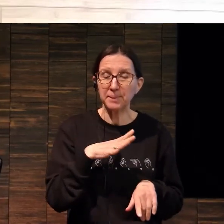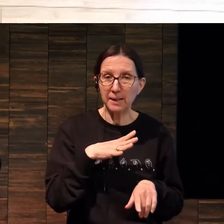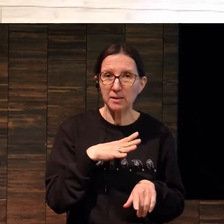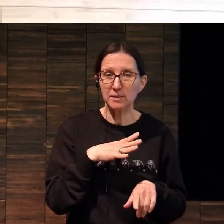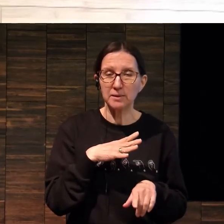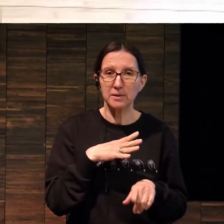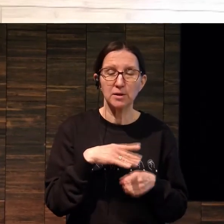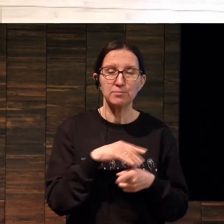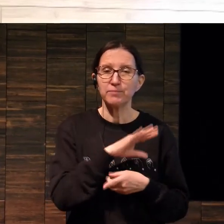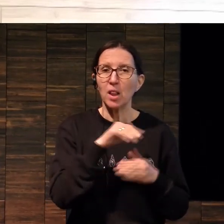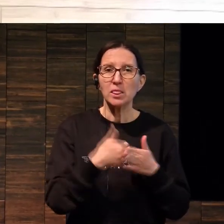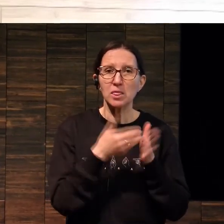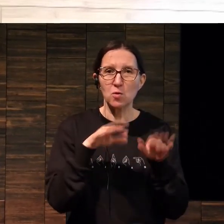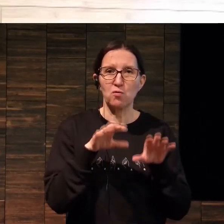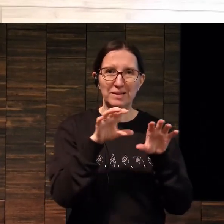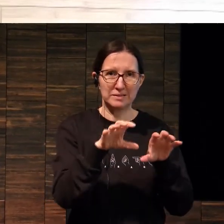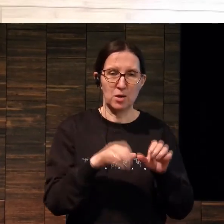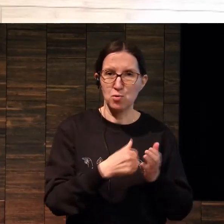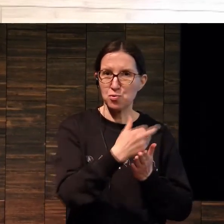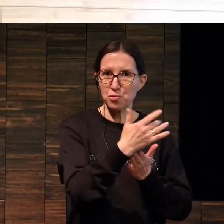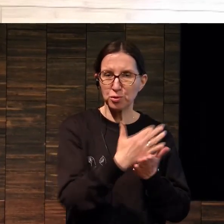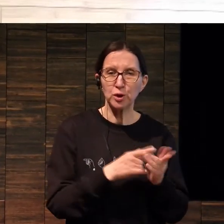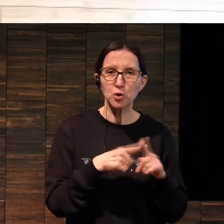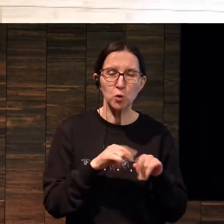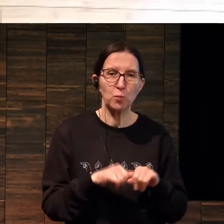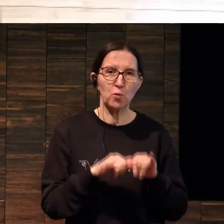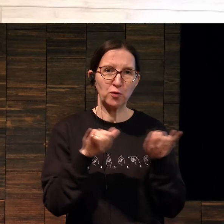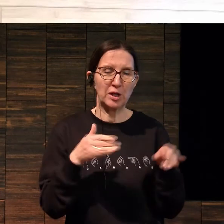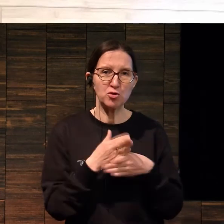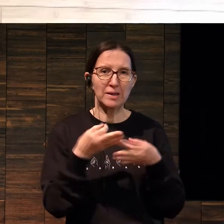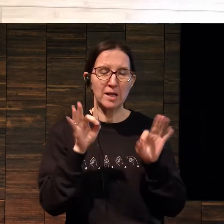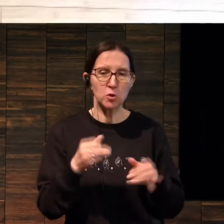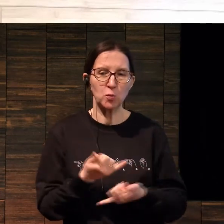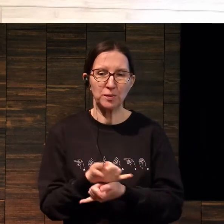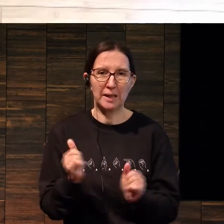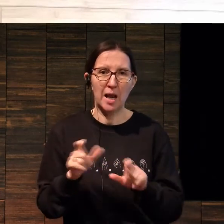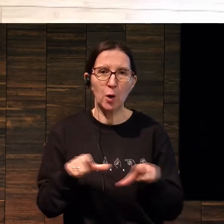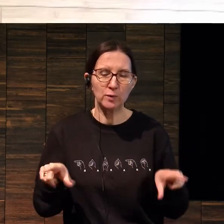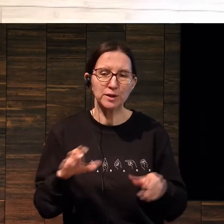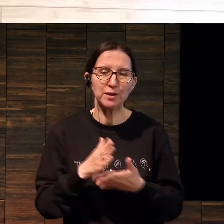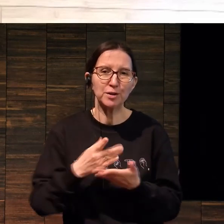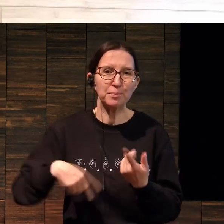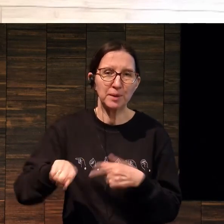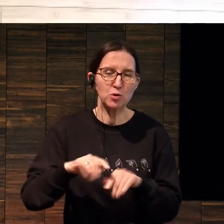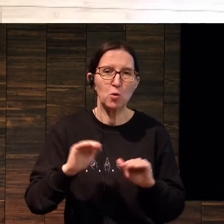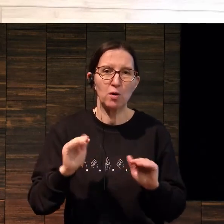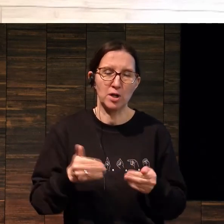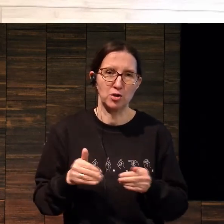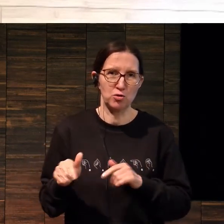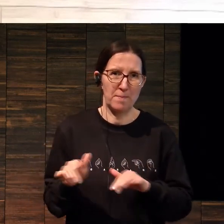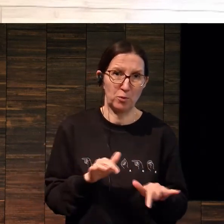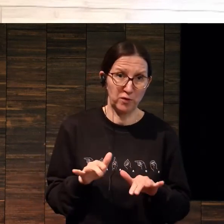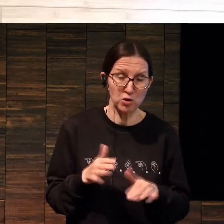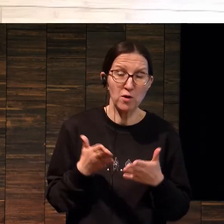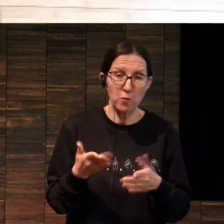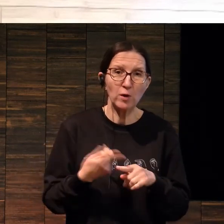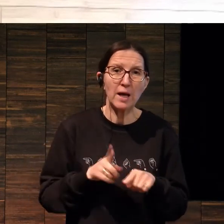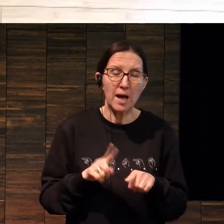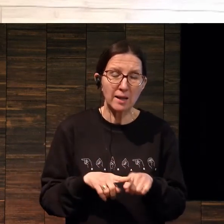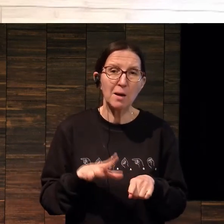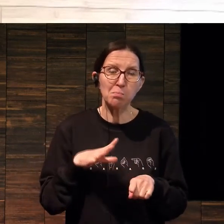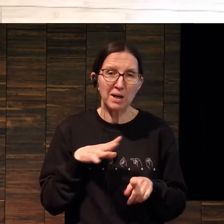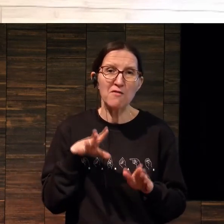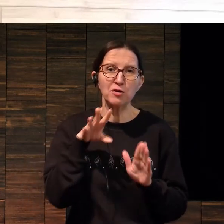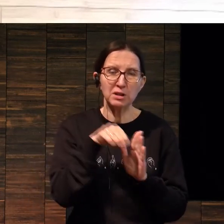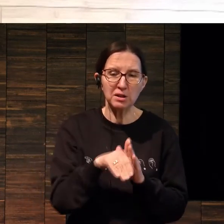have ramps, they had to have handrails, they had to have special doorknobs, you had to have handicap parking. And this was just a revolutionary idea,